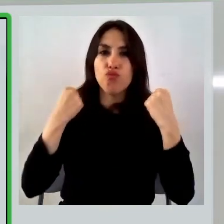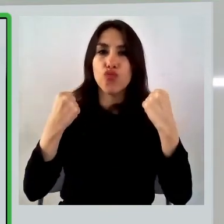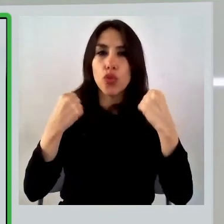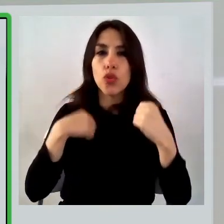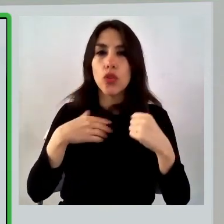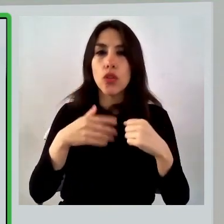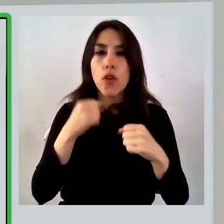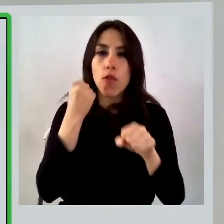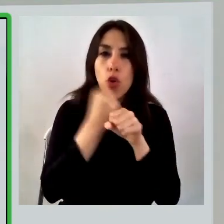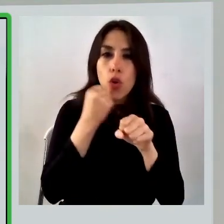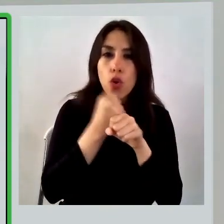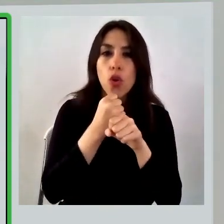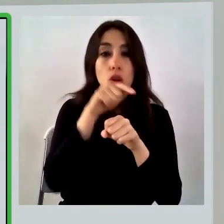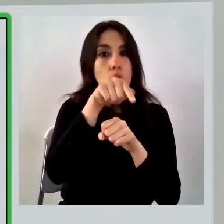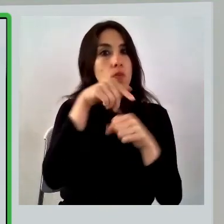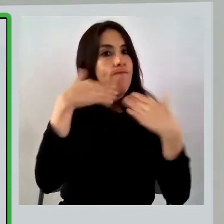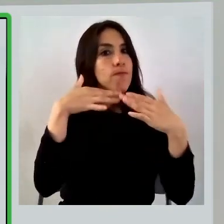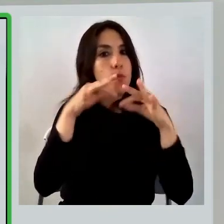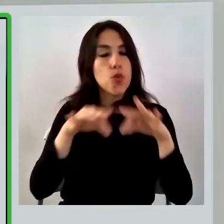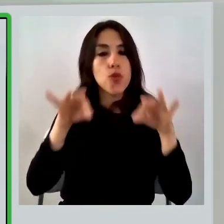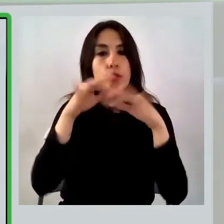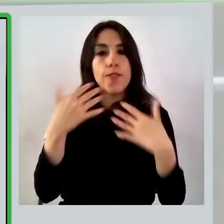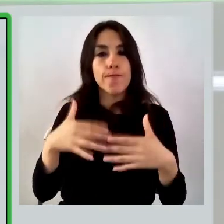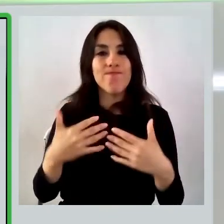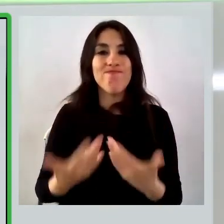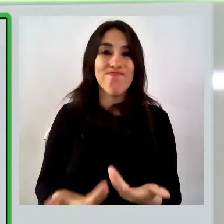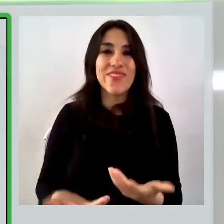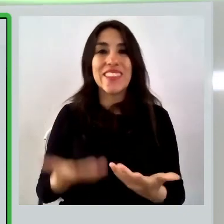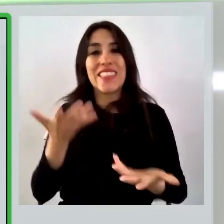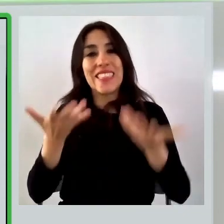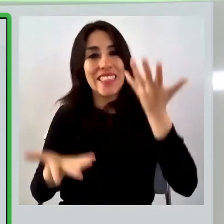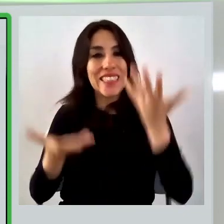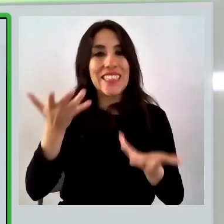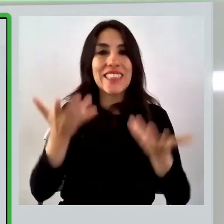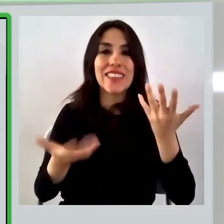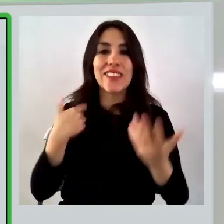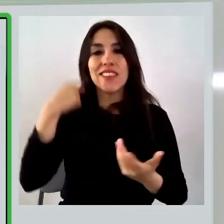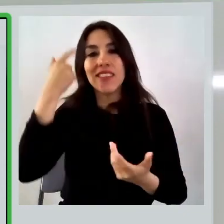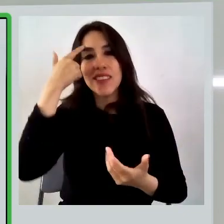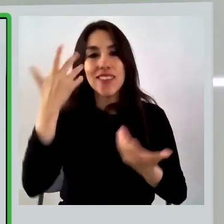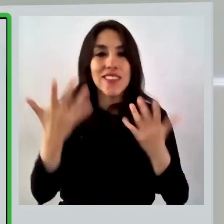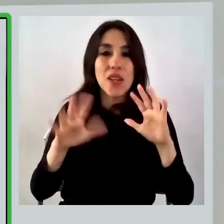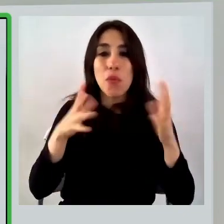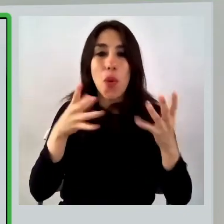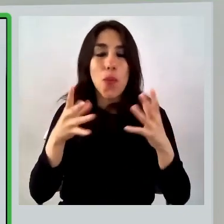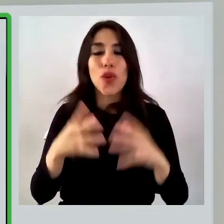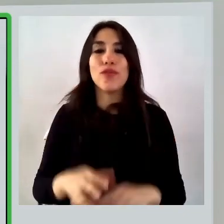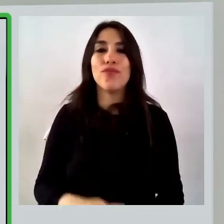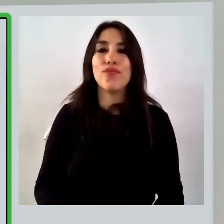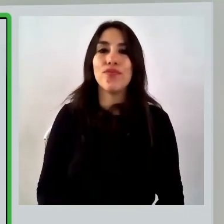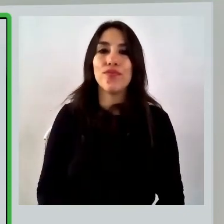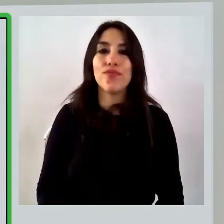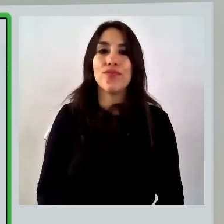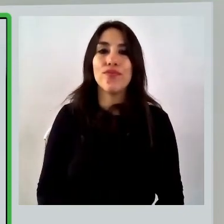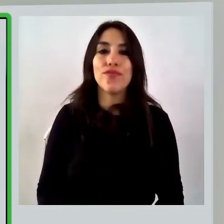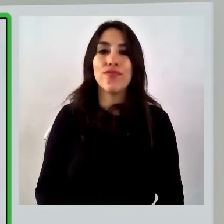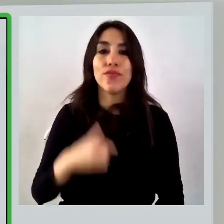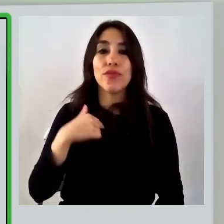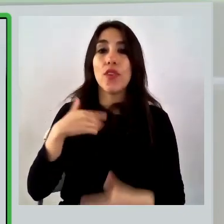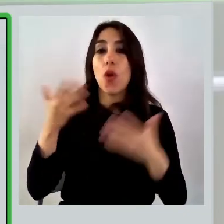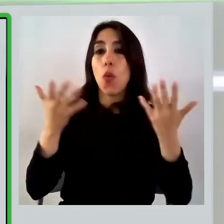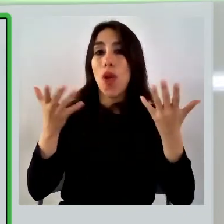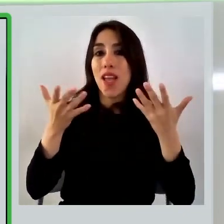the world, close to 80% of persons with disabilities are not employed. In most